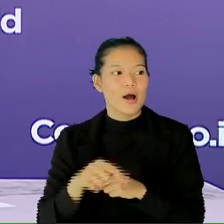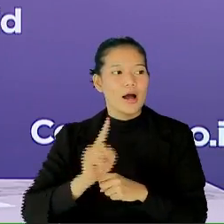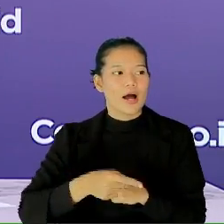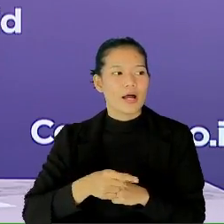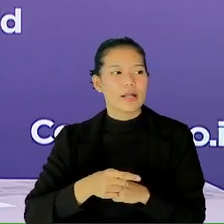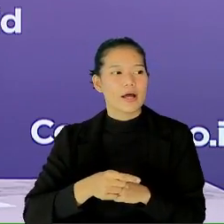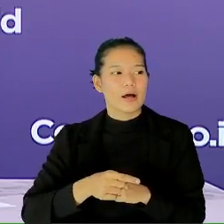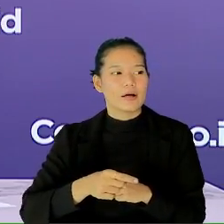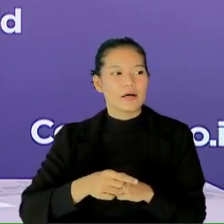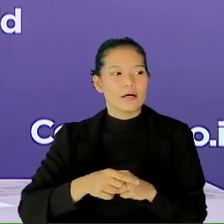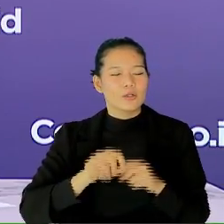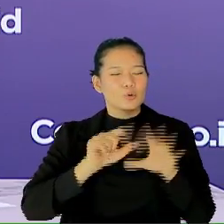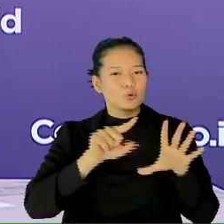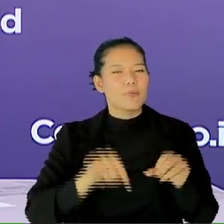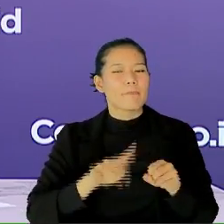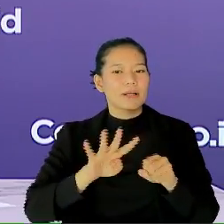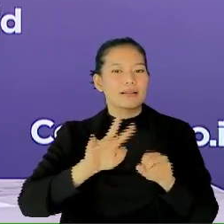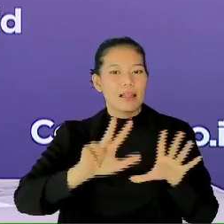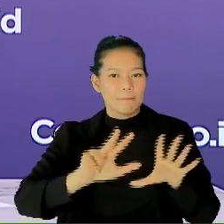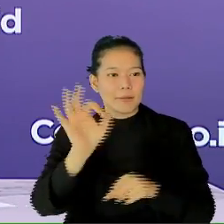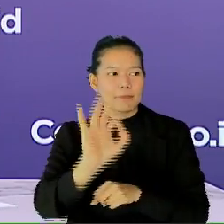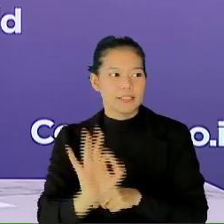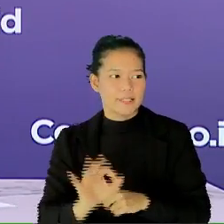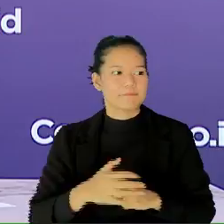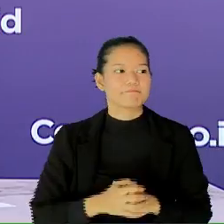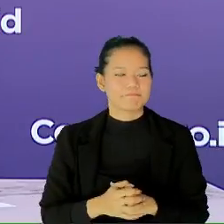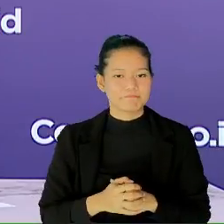7.48%, and then Bengkulu adding